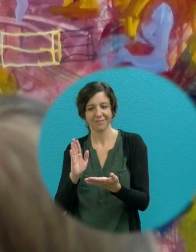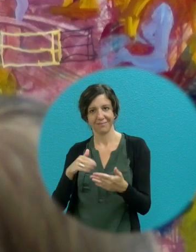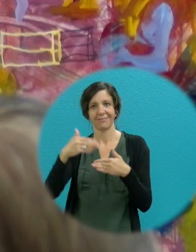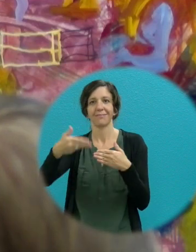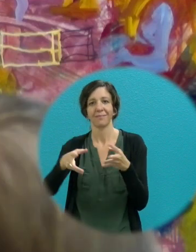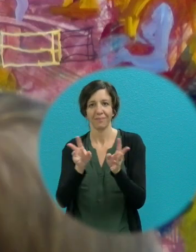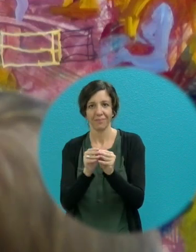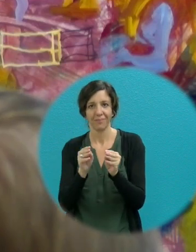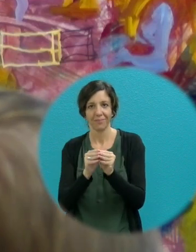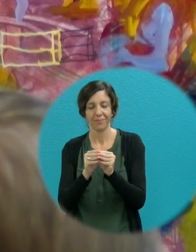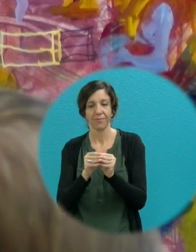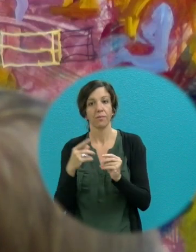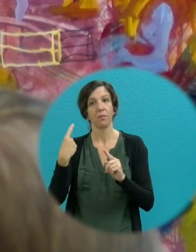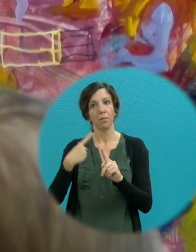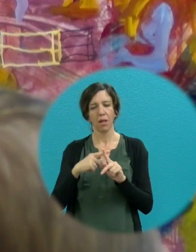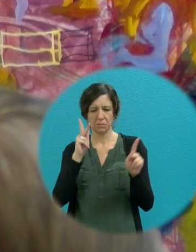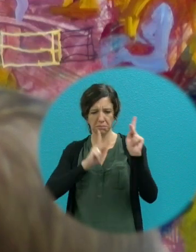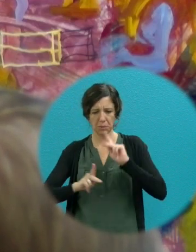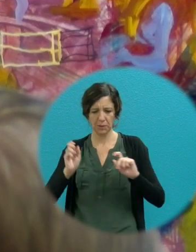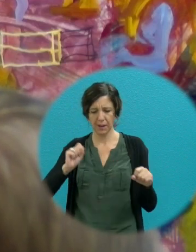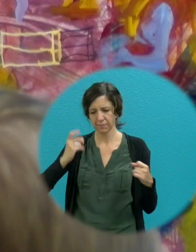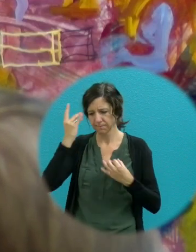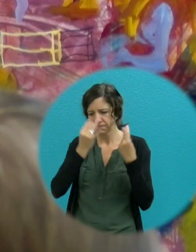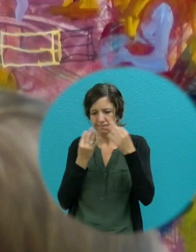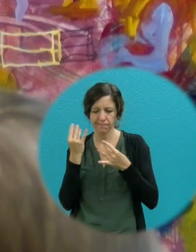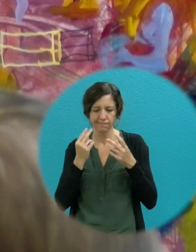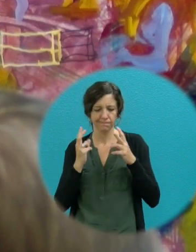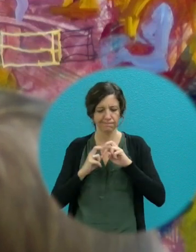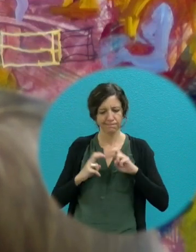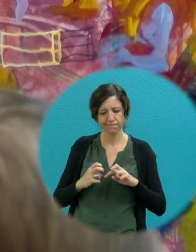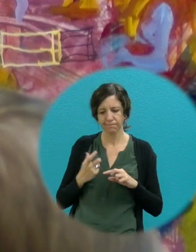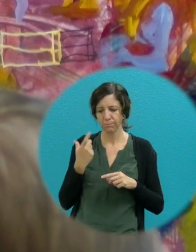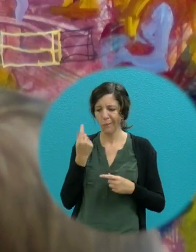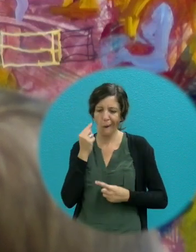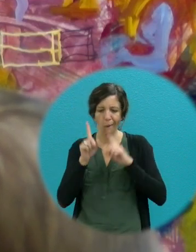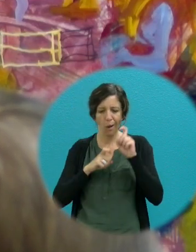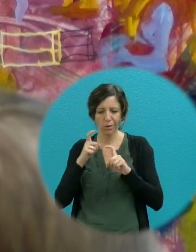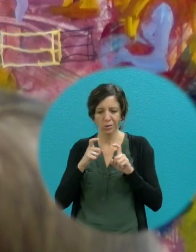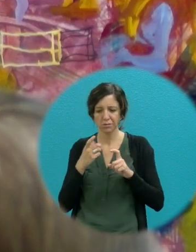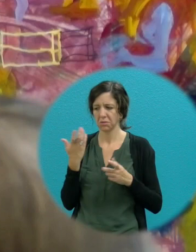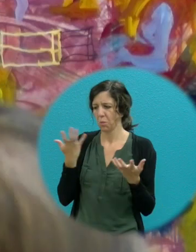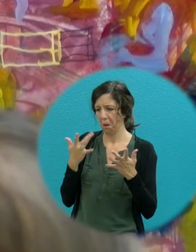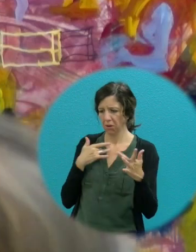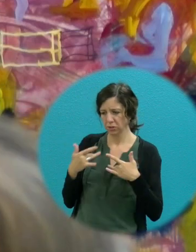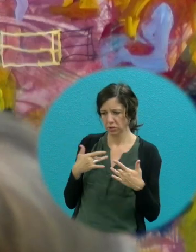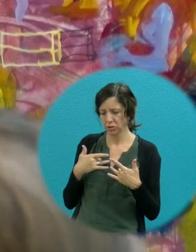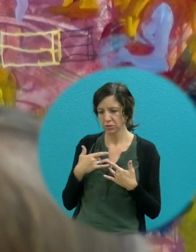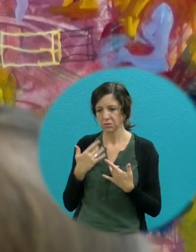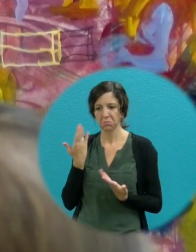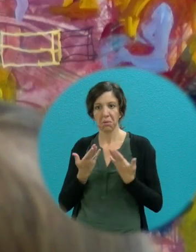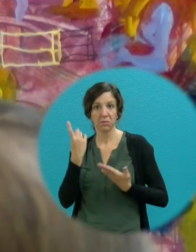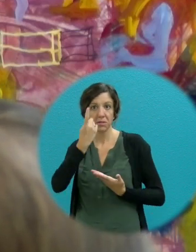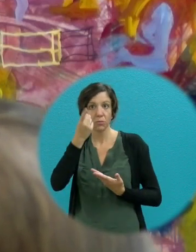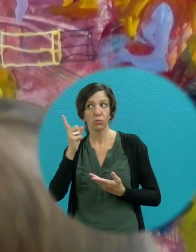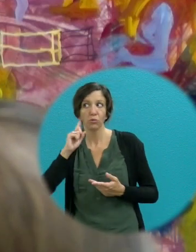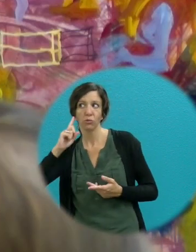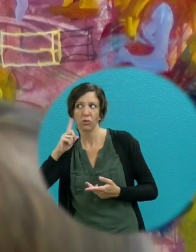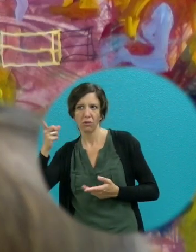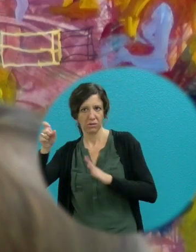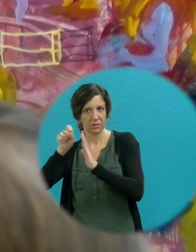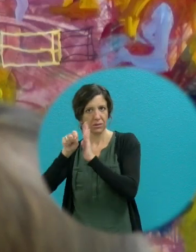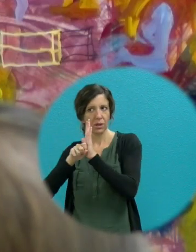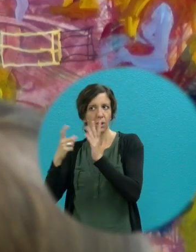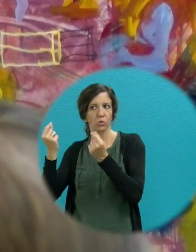and concerns and anything that you've learned, or you think, hey, this state's doing this for voting, would that work